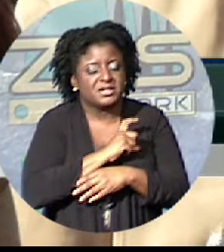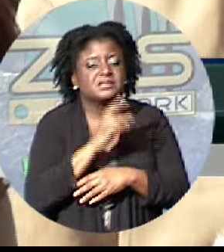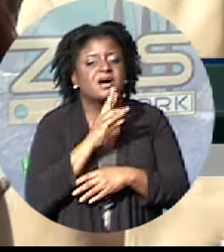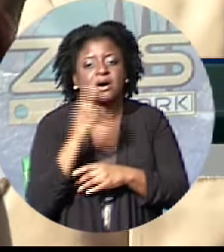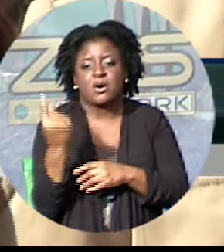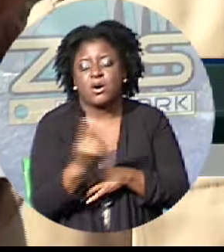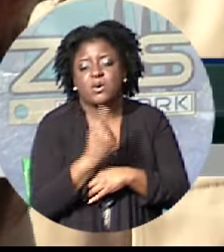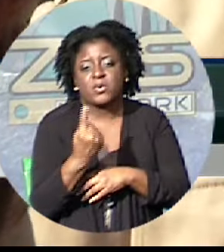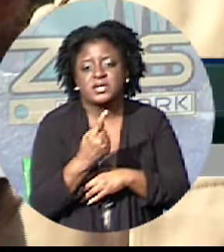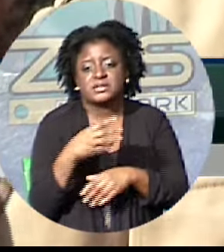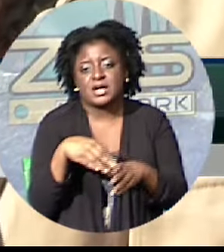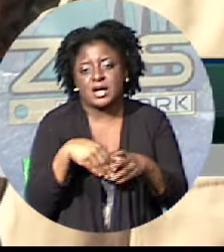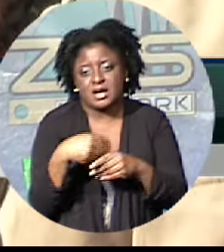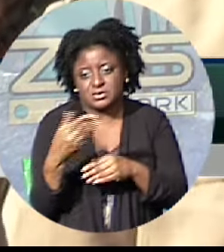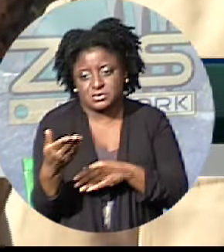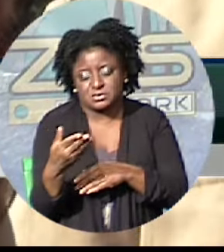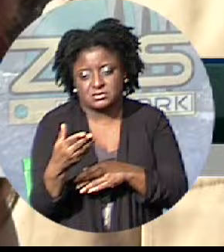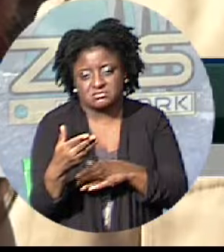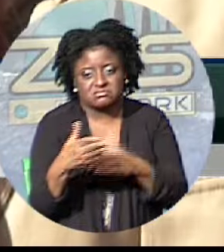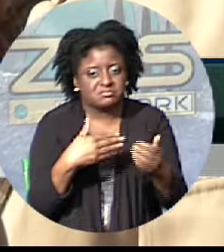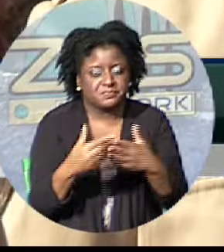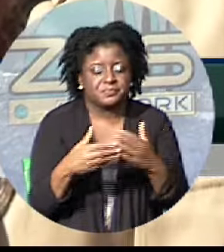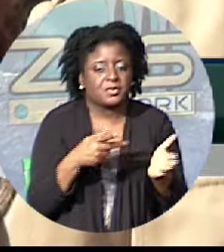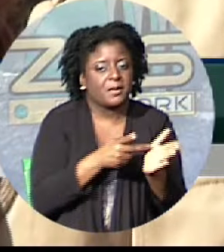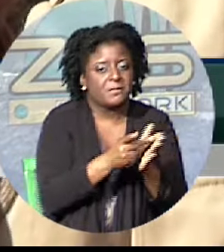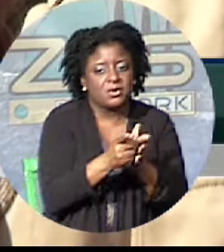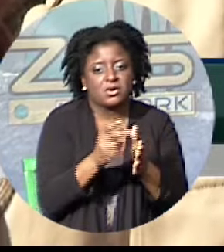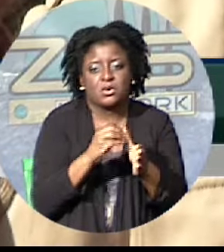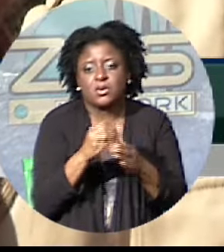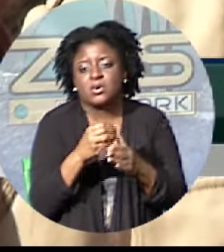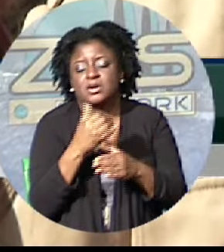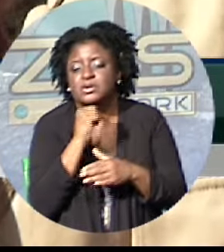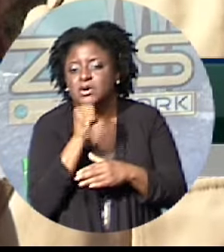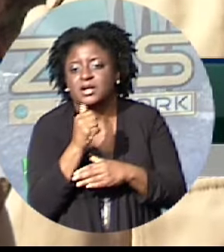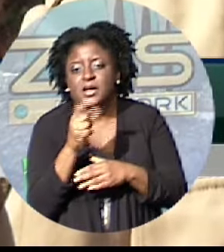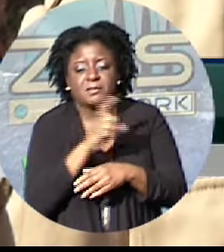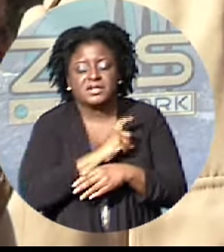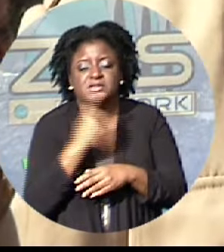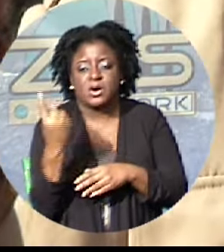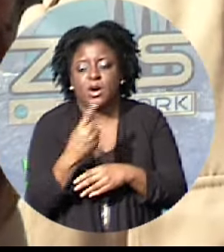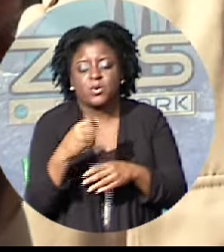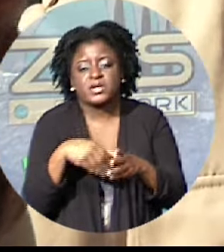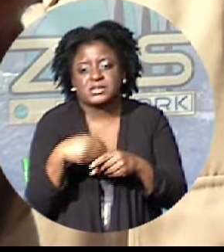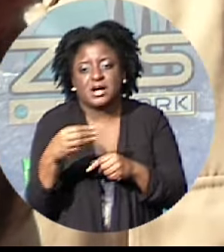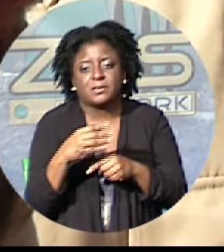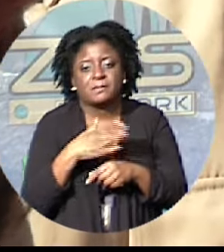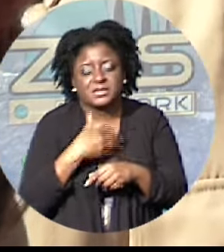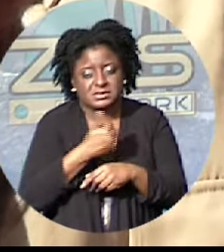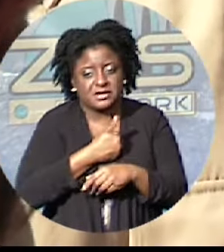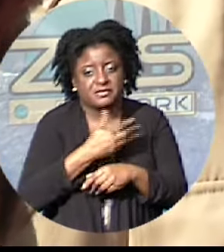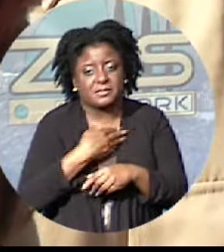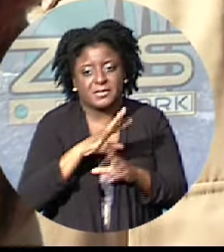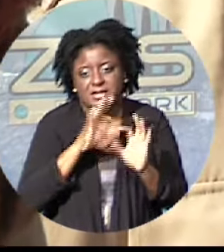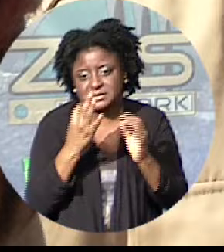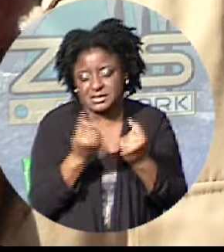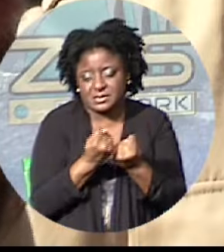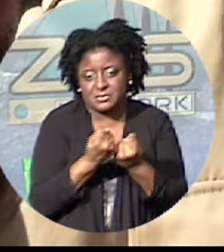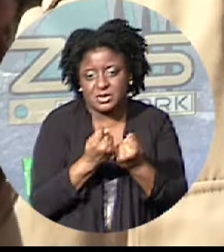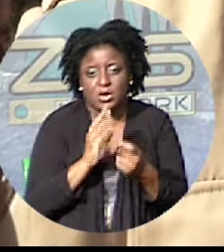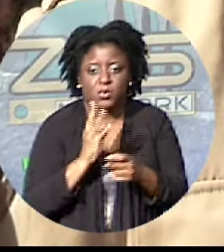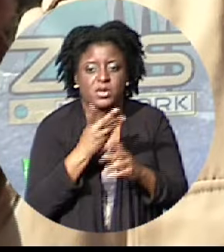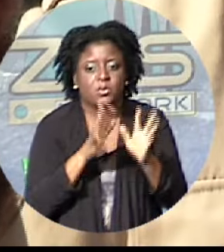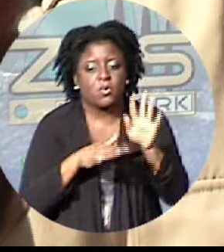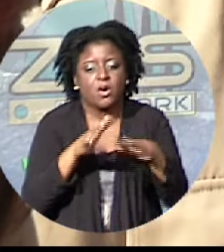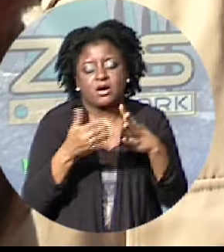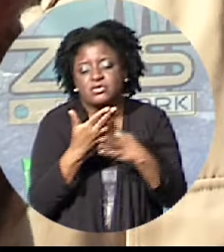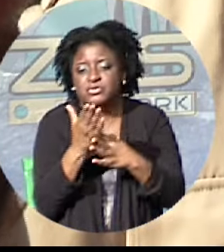out, whether there are murders or not. The police is always out. I know. Myself, along with my team, we walk through these areas whether